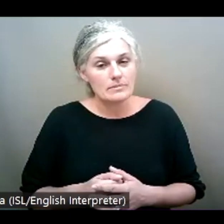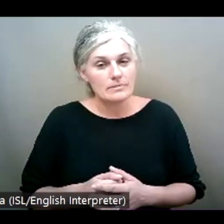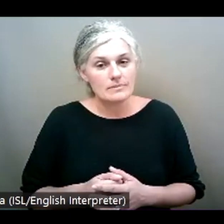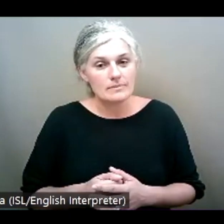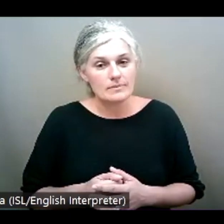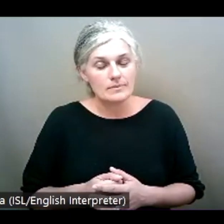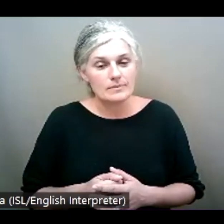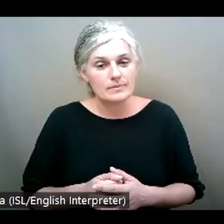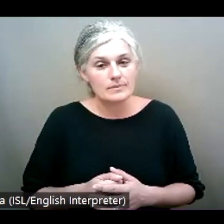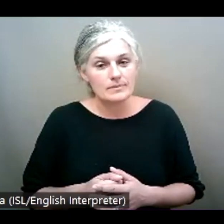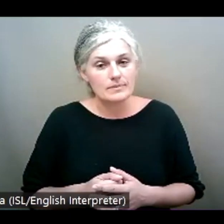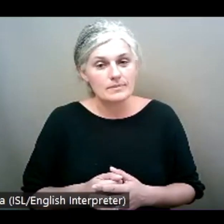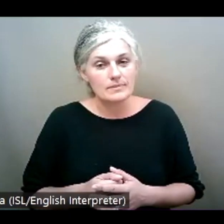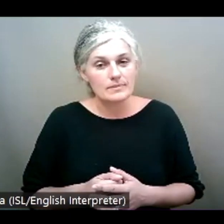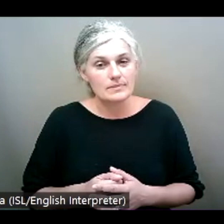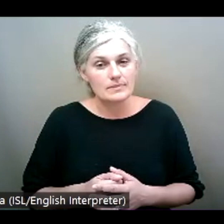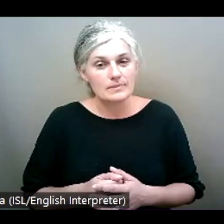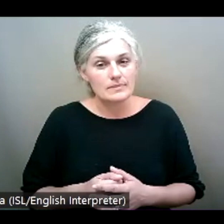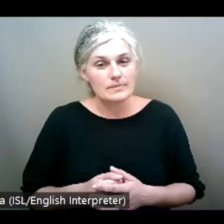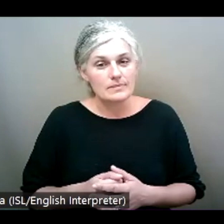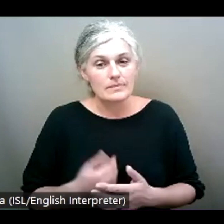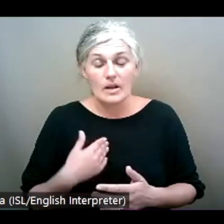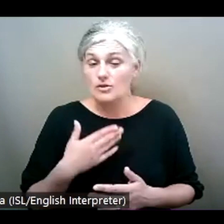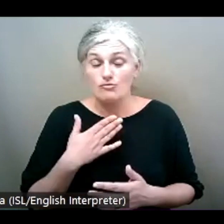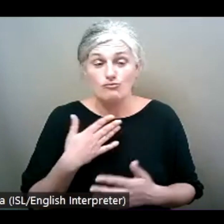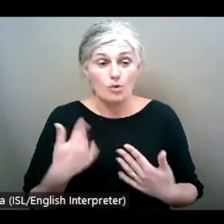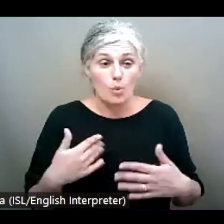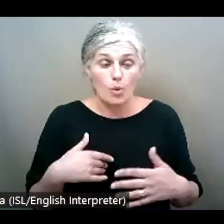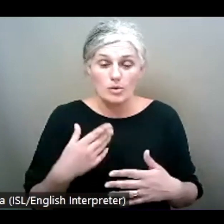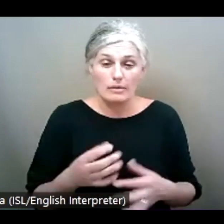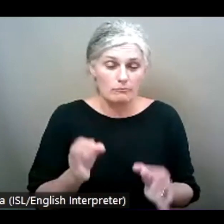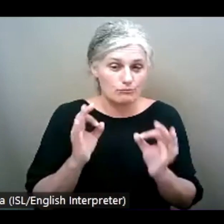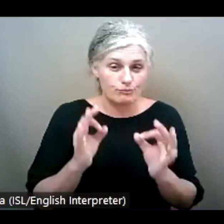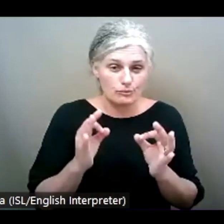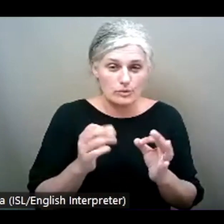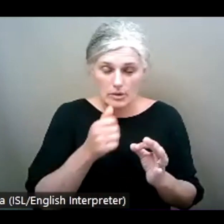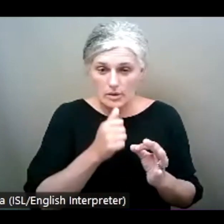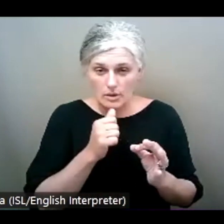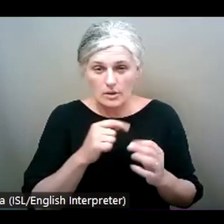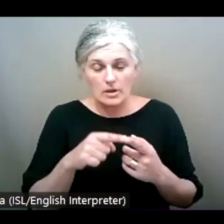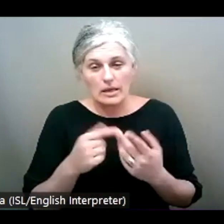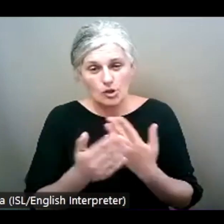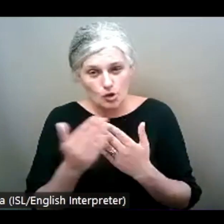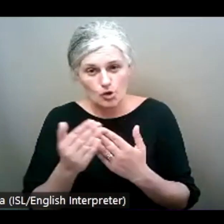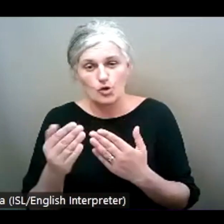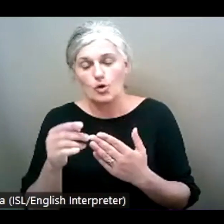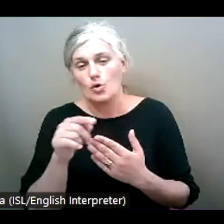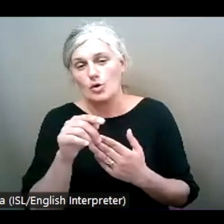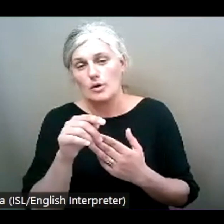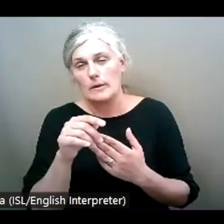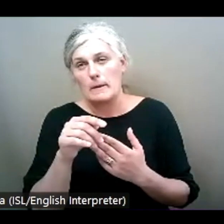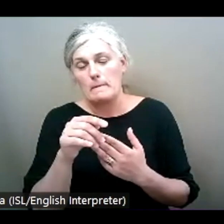and it's fantastic to work with Paula. One of the